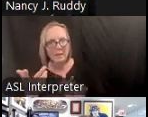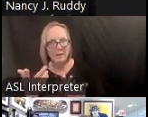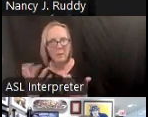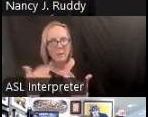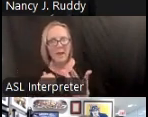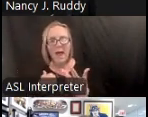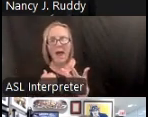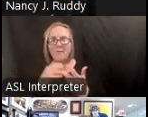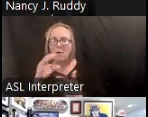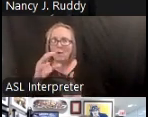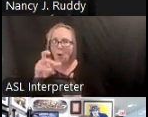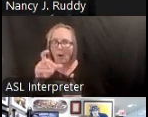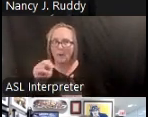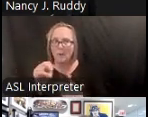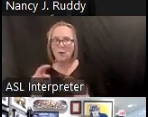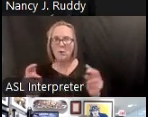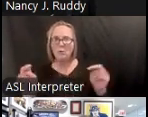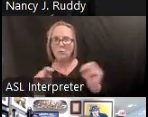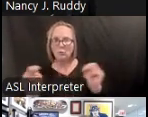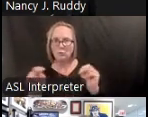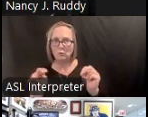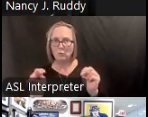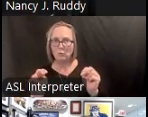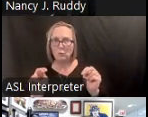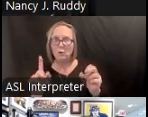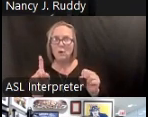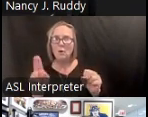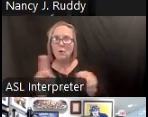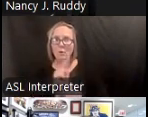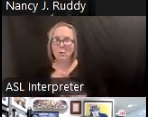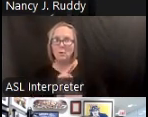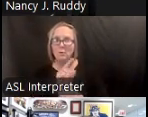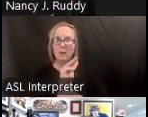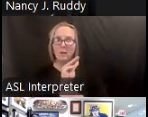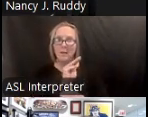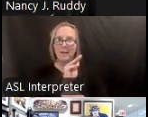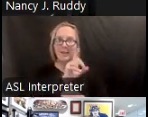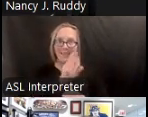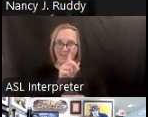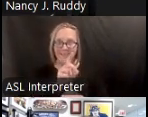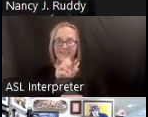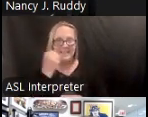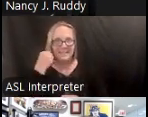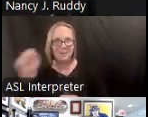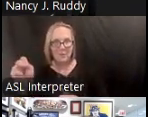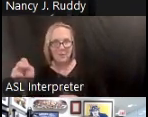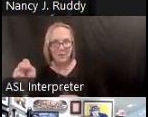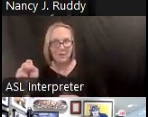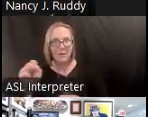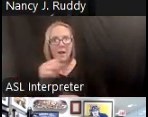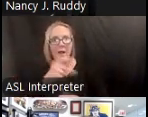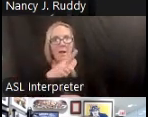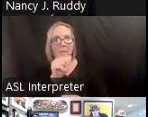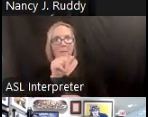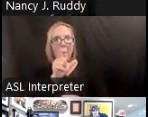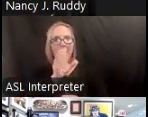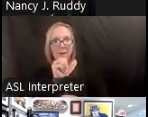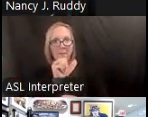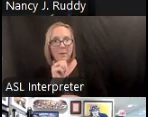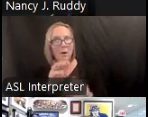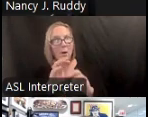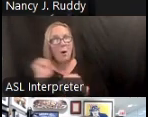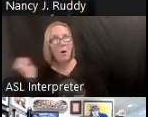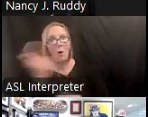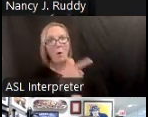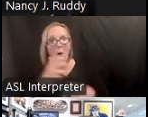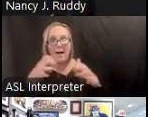We are committed to a minimum LEED silver and will target platinum. The building will be all electric with no combustion